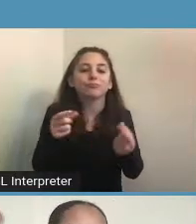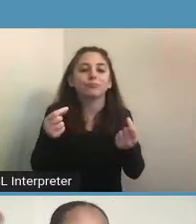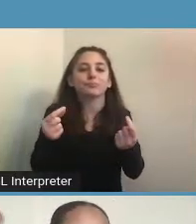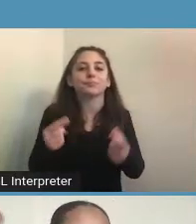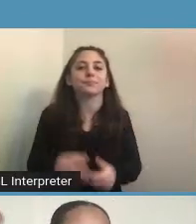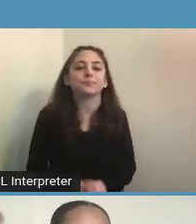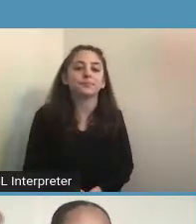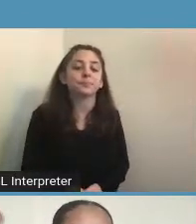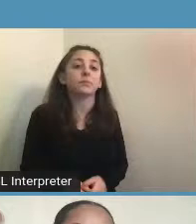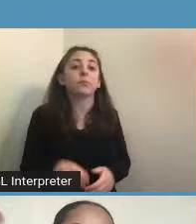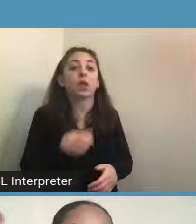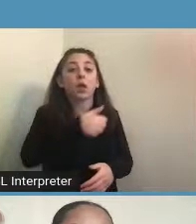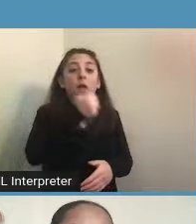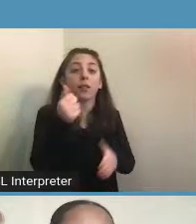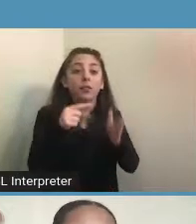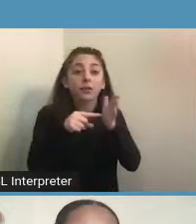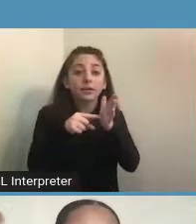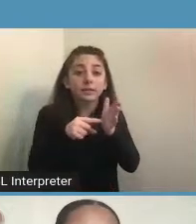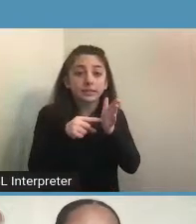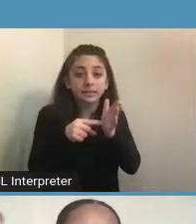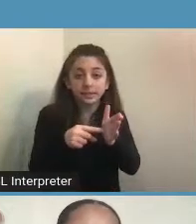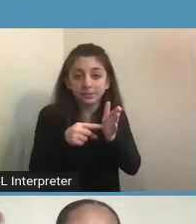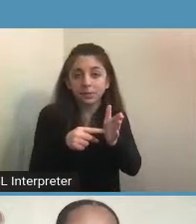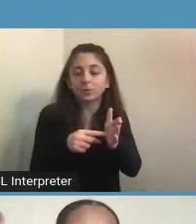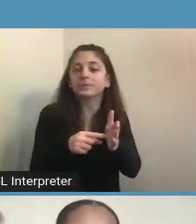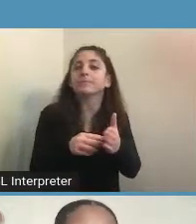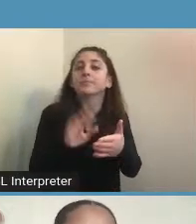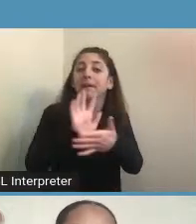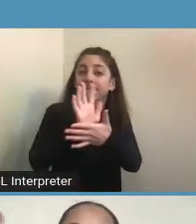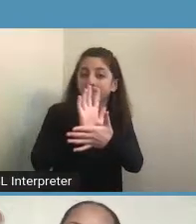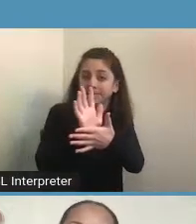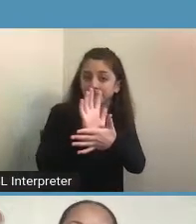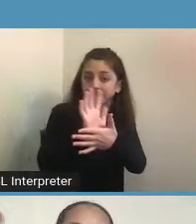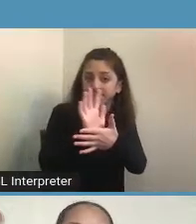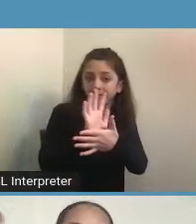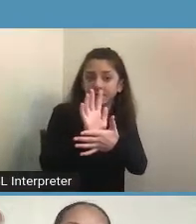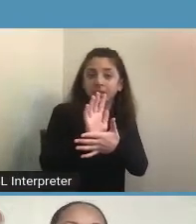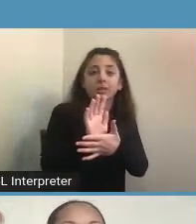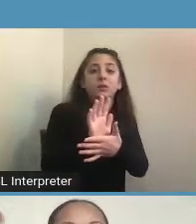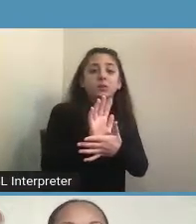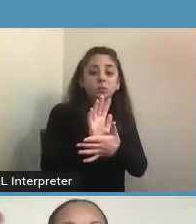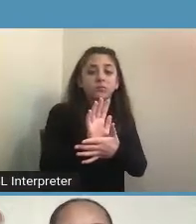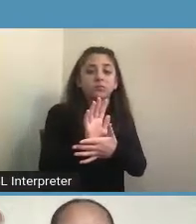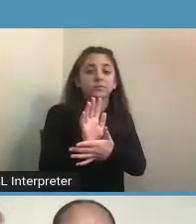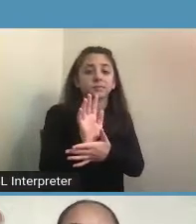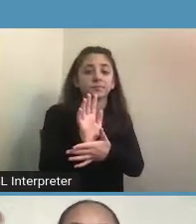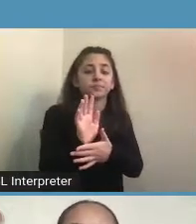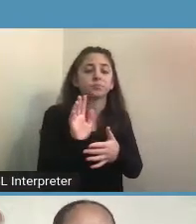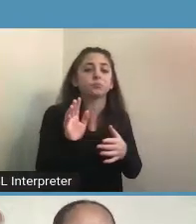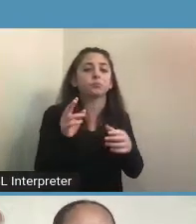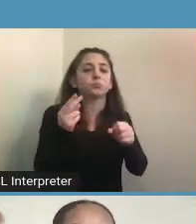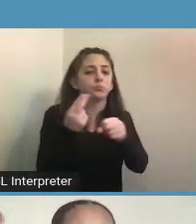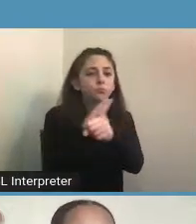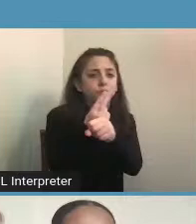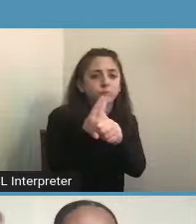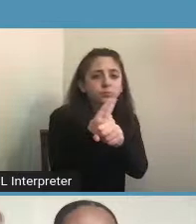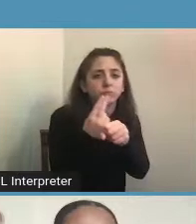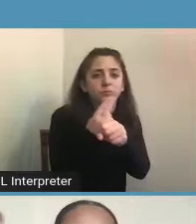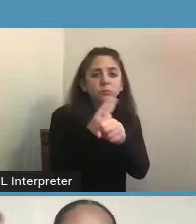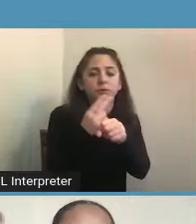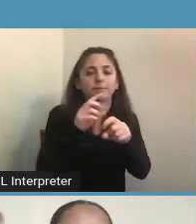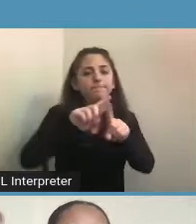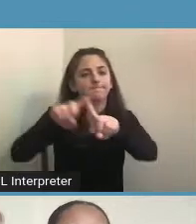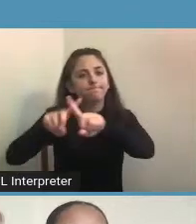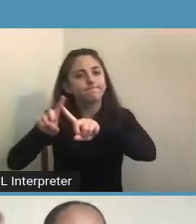how this came to life. This was actually a video, and we used, again, the cutouts, we used the fonts, we